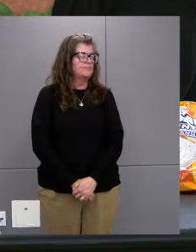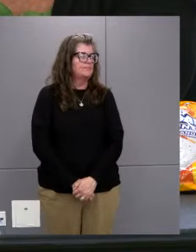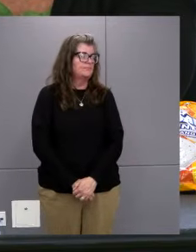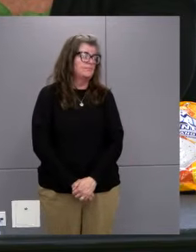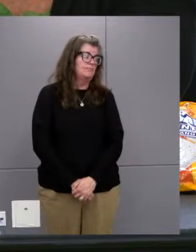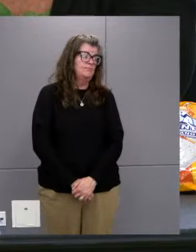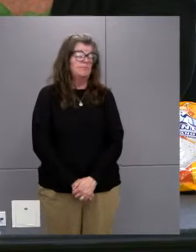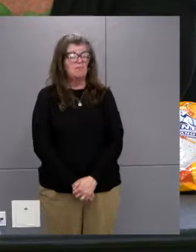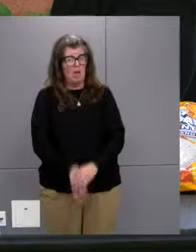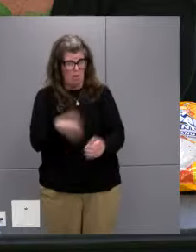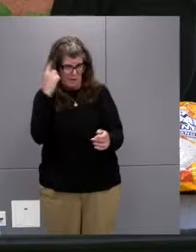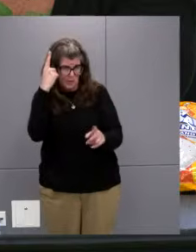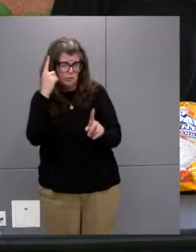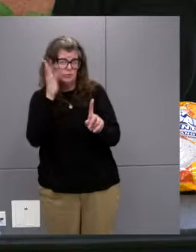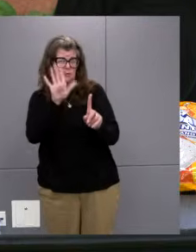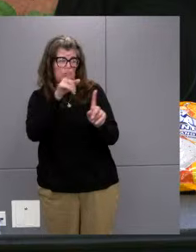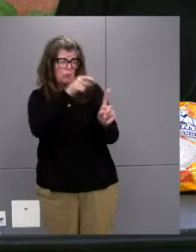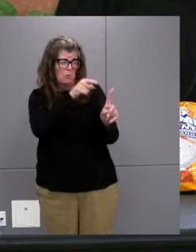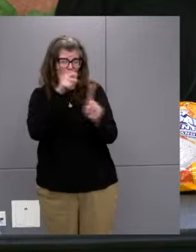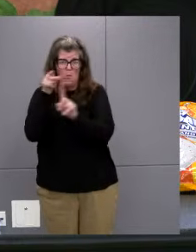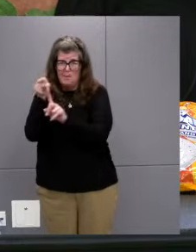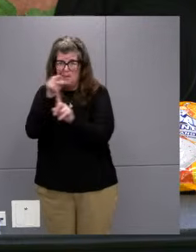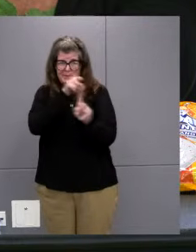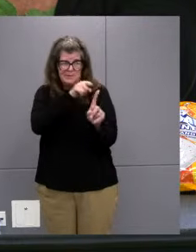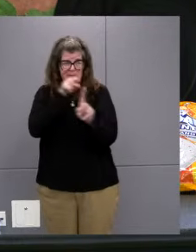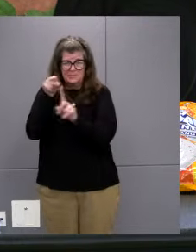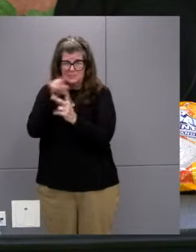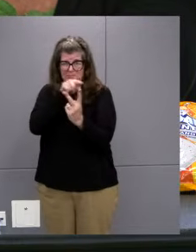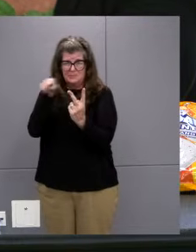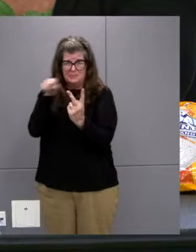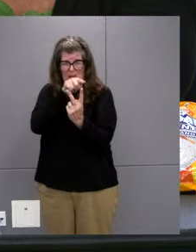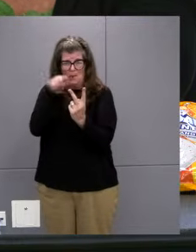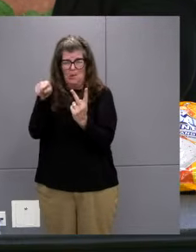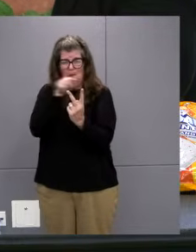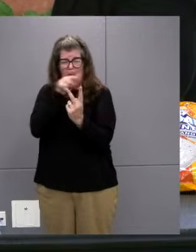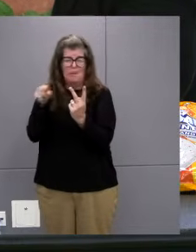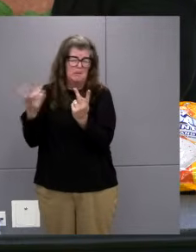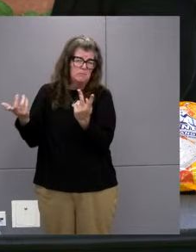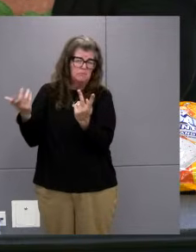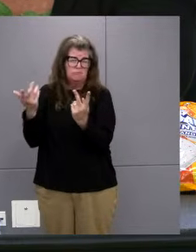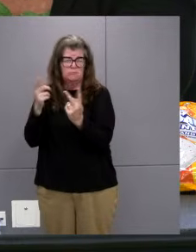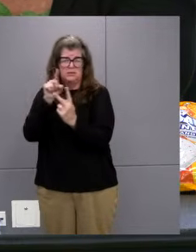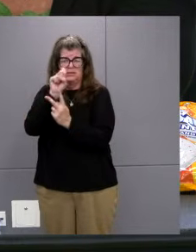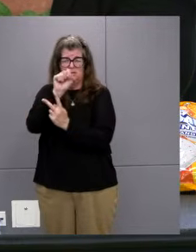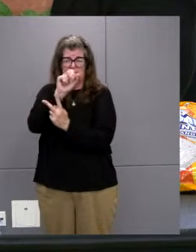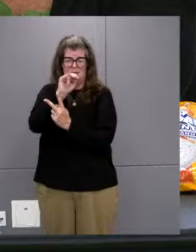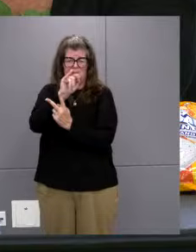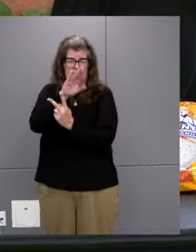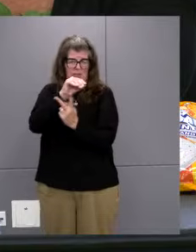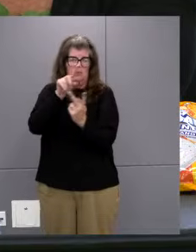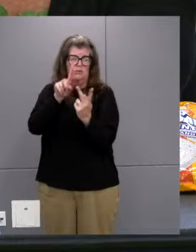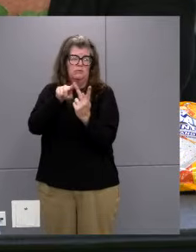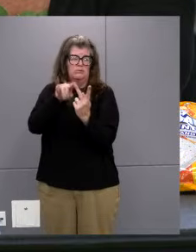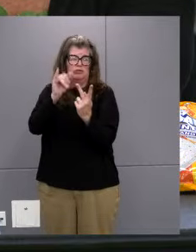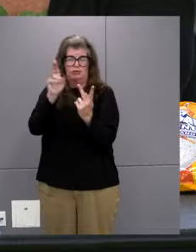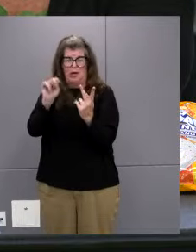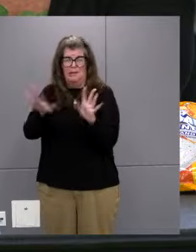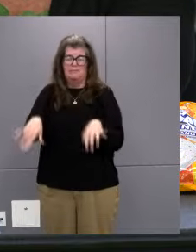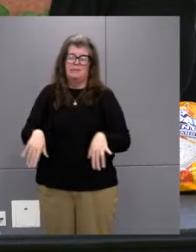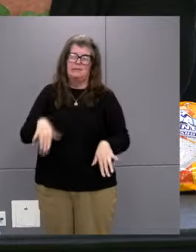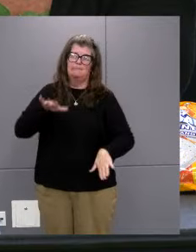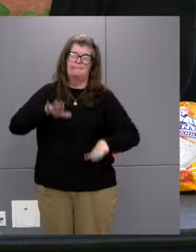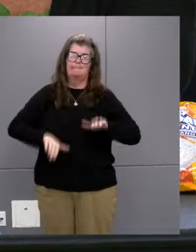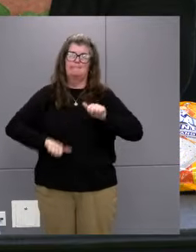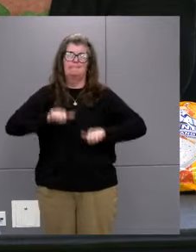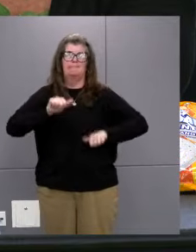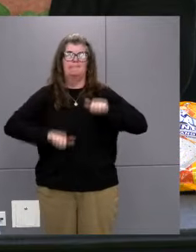So I see your point, and I see your point. I'm really not sure, which way to go on this,